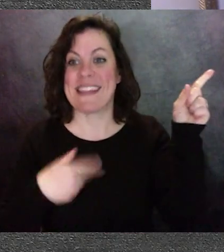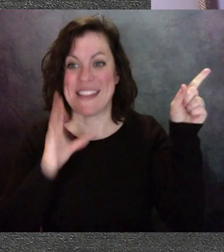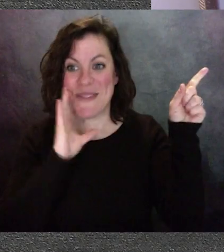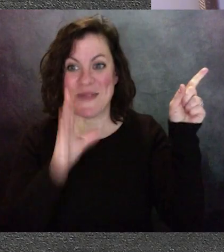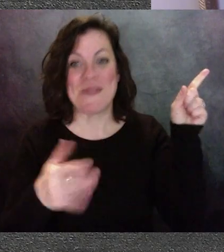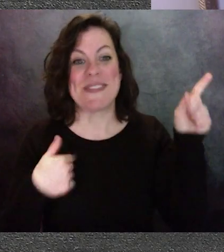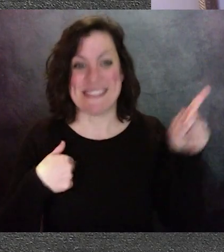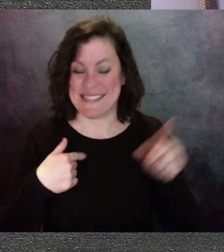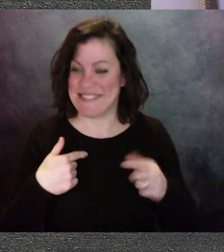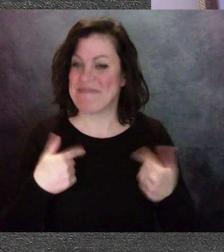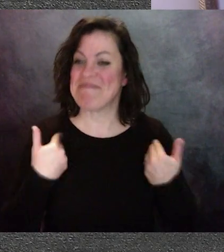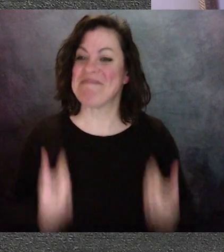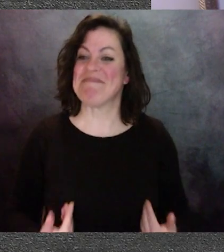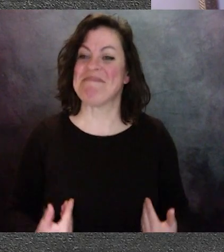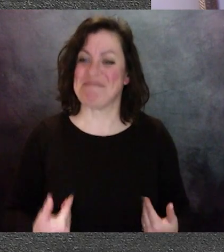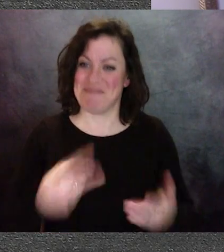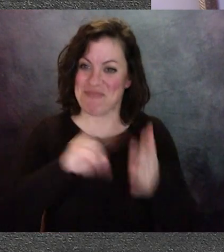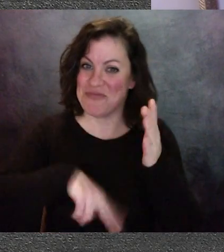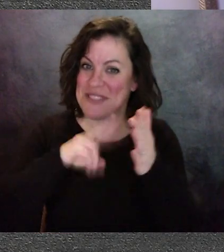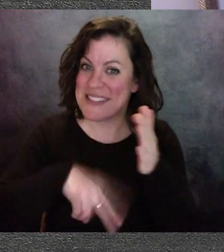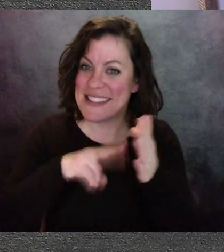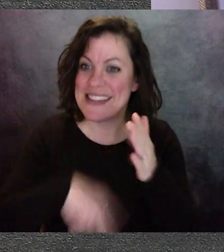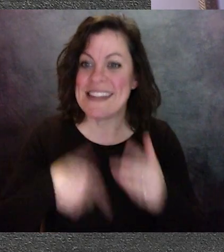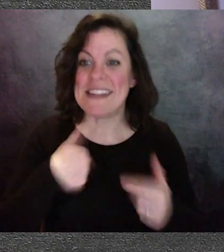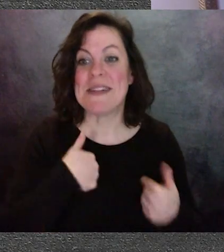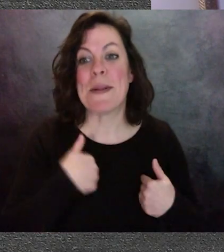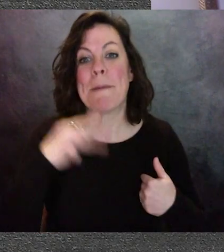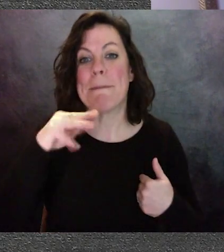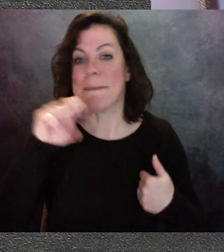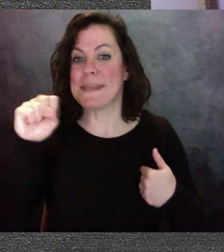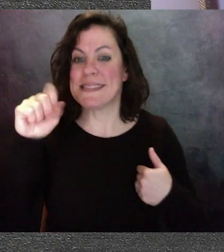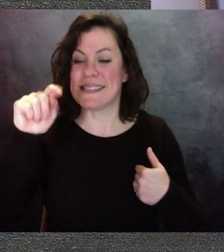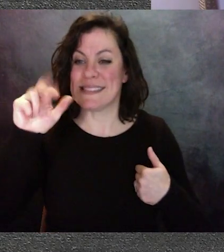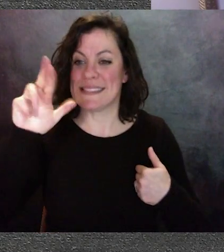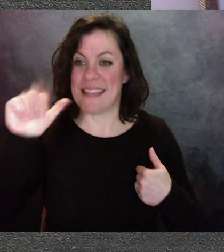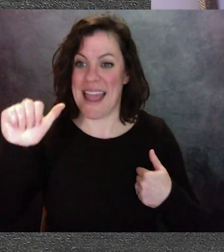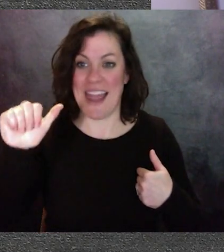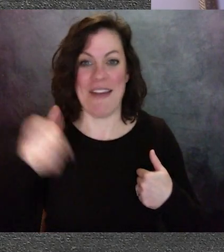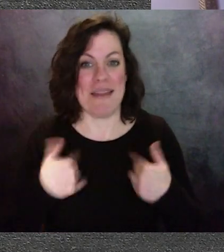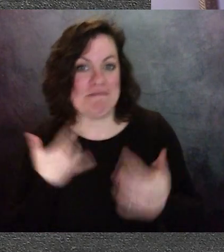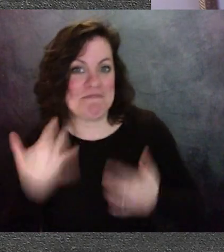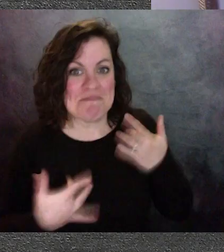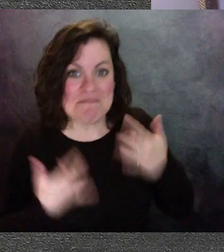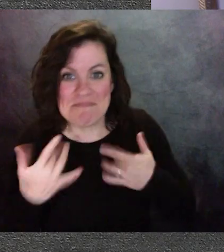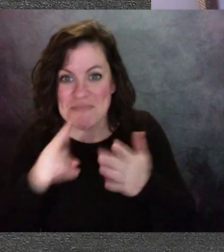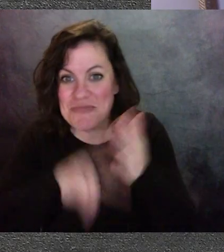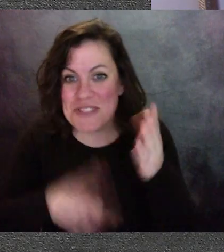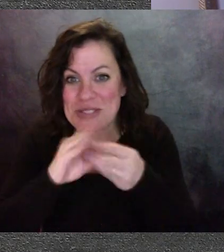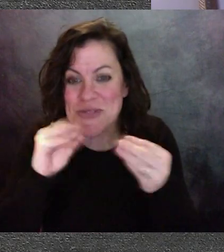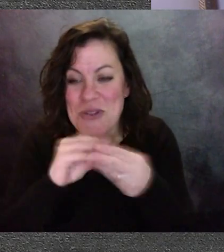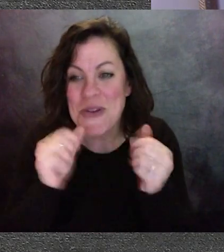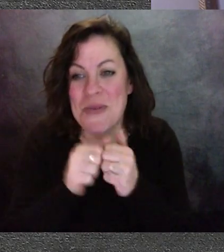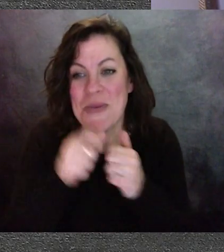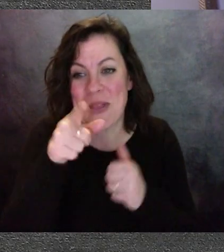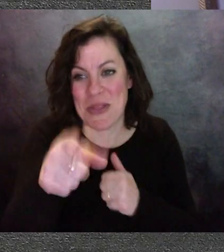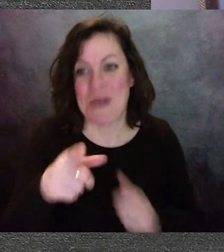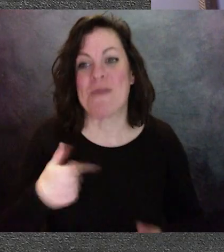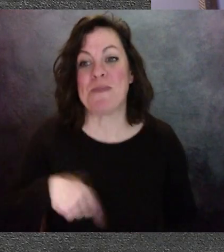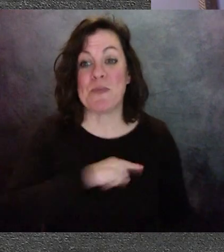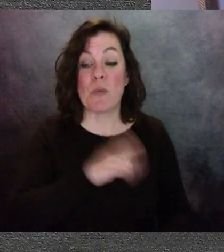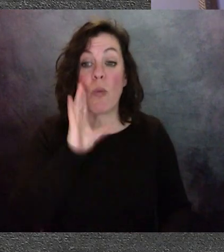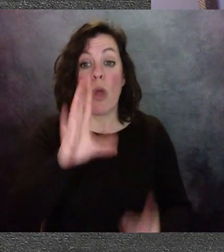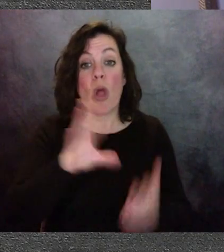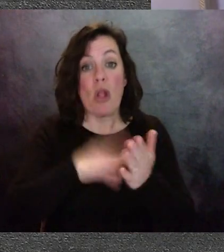one of my favorite things to do with you at home is to read stories and learn new things. So let's learn about circus